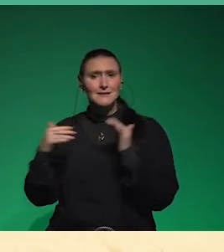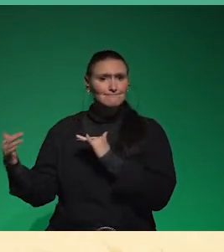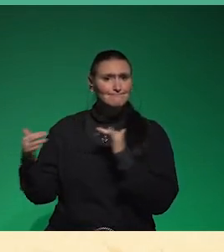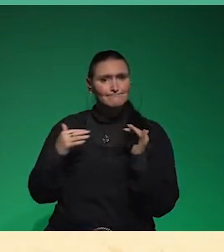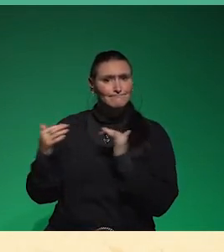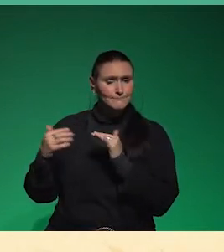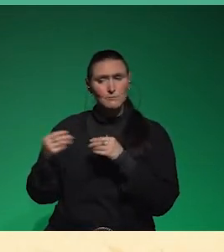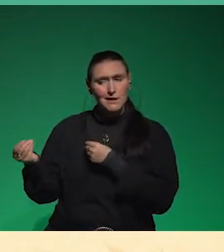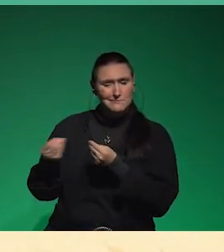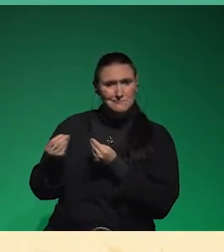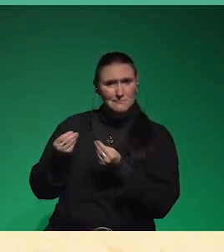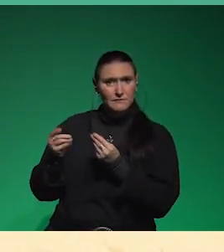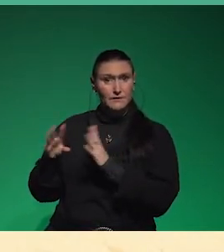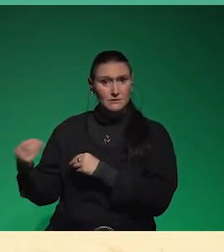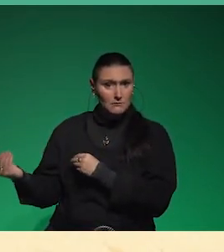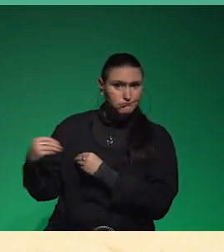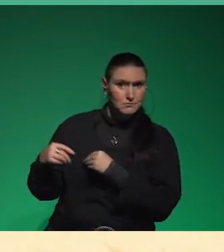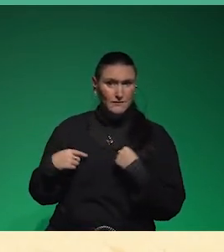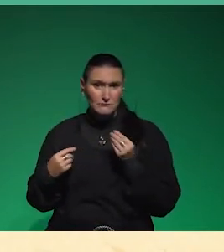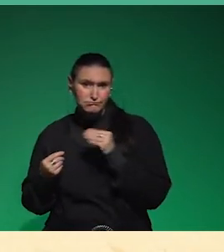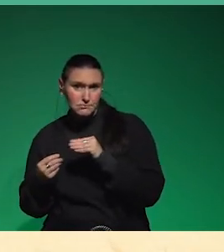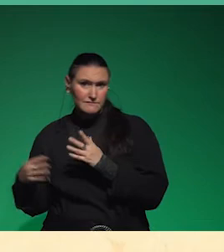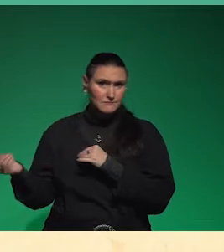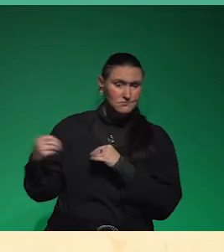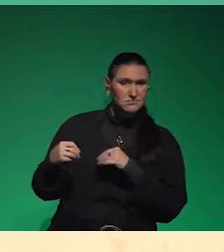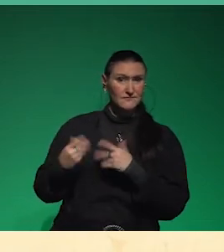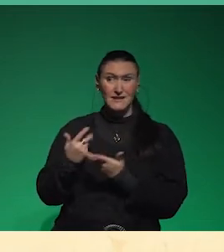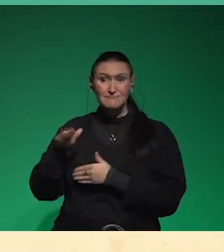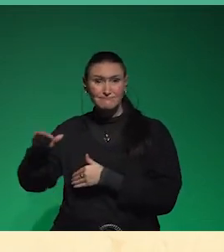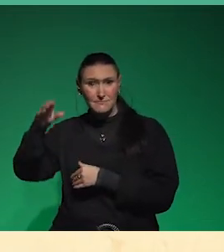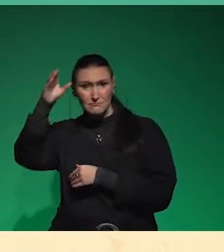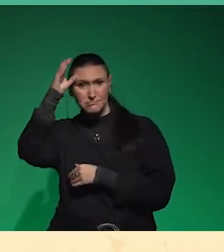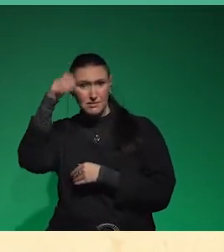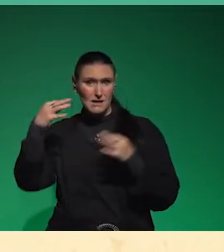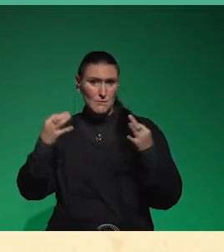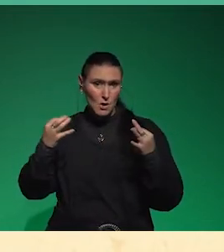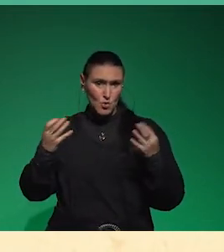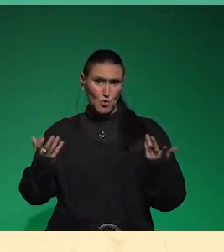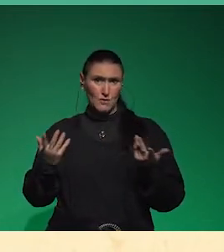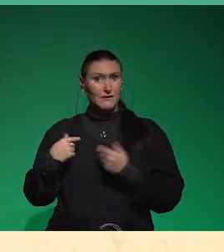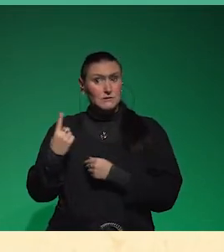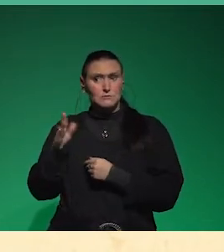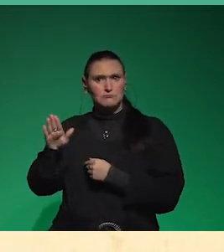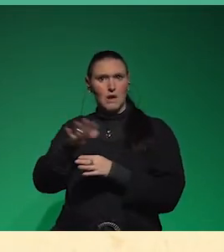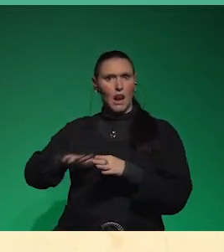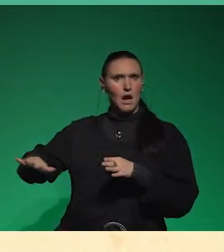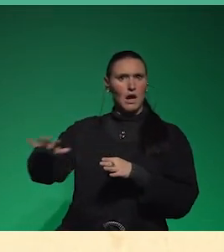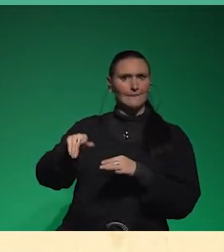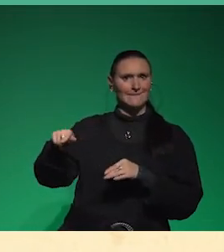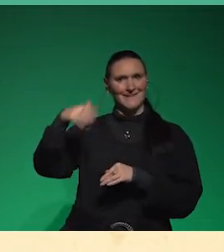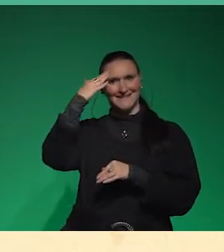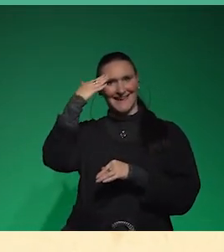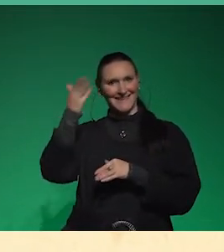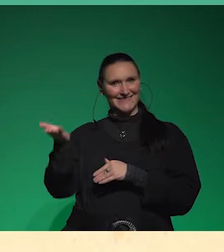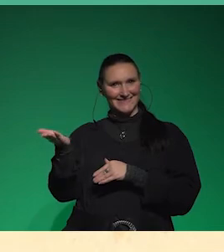that is a key prerequisite for a successful project. And the scientific reason is that Indonesia is a hotspot for biodiversity,